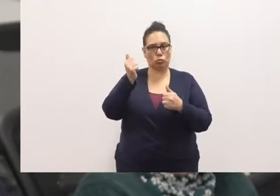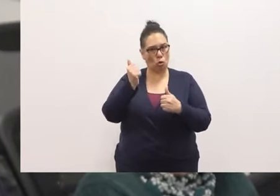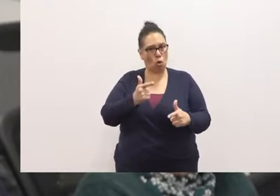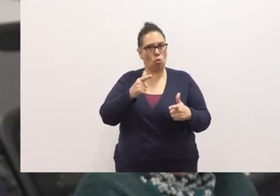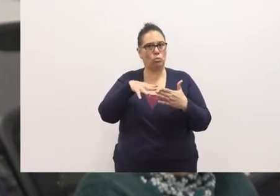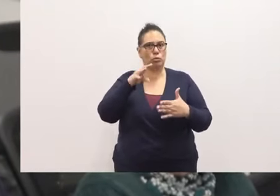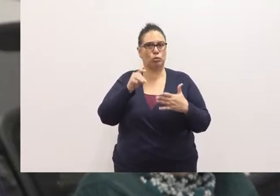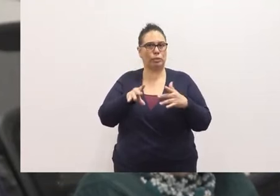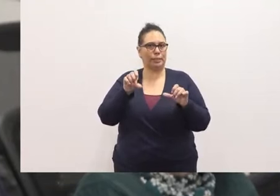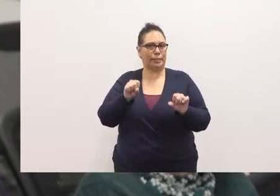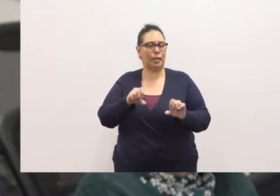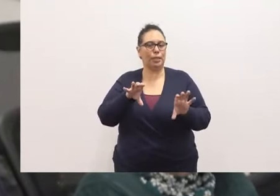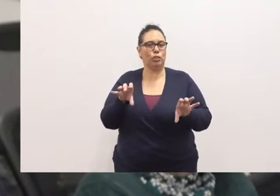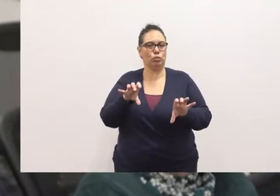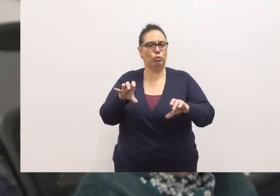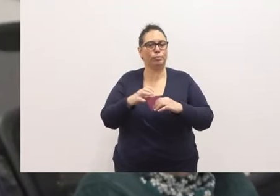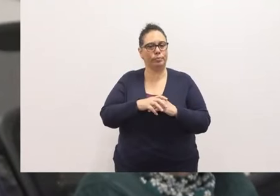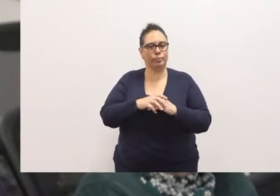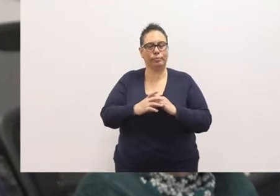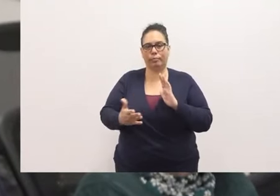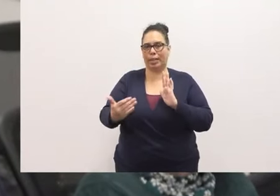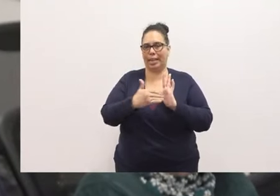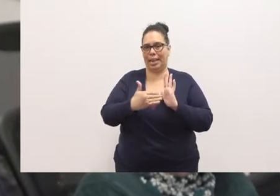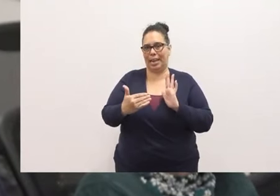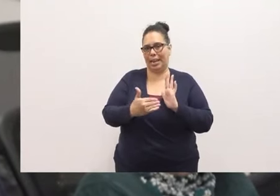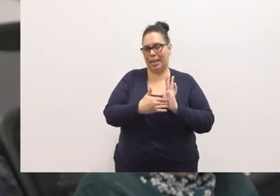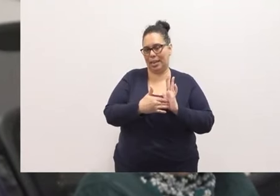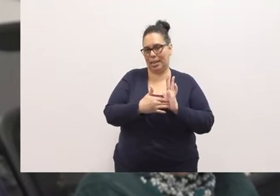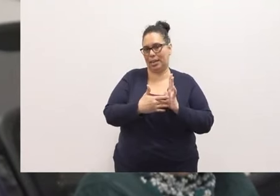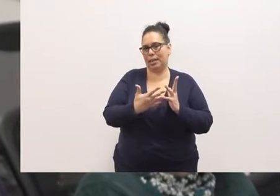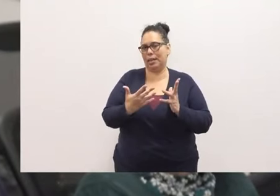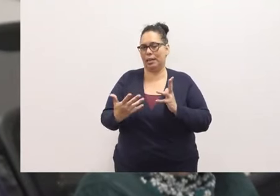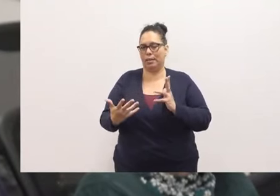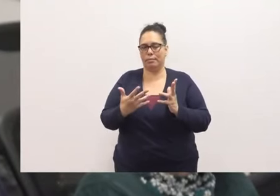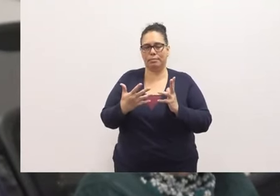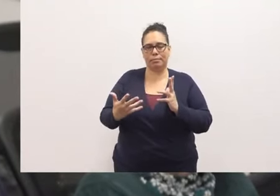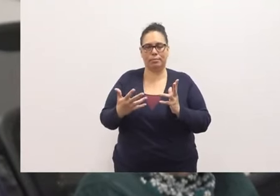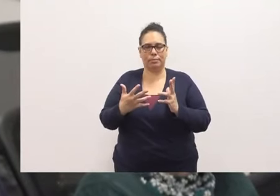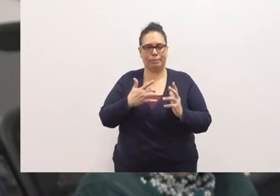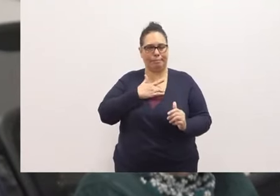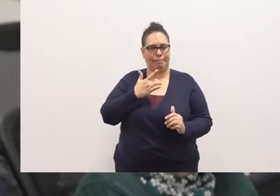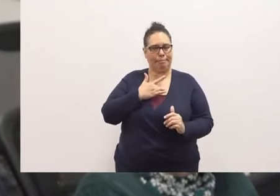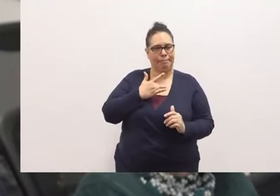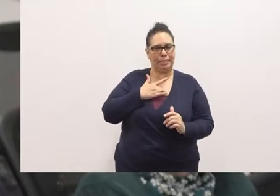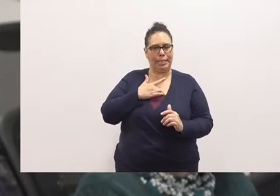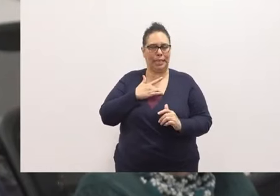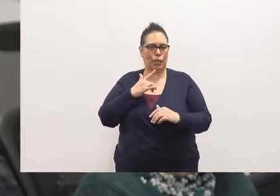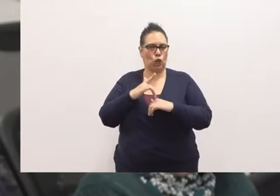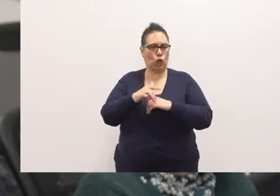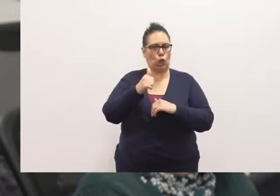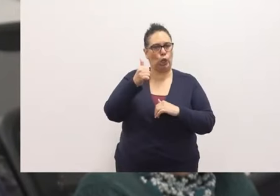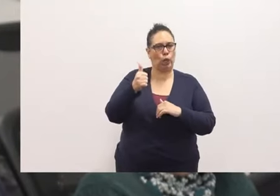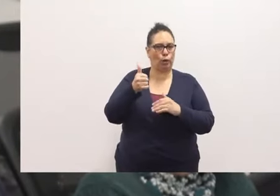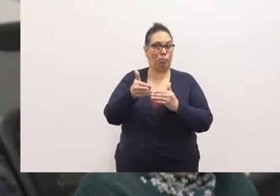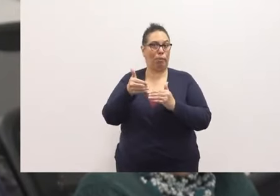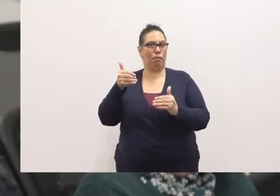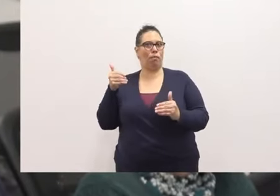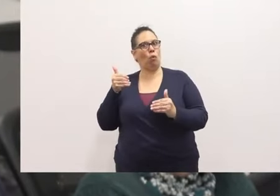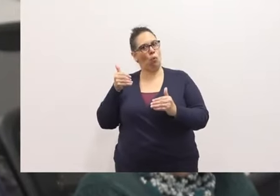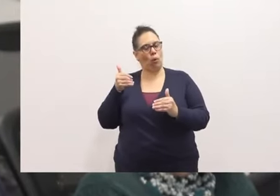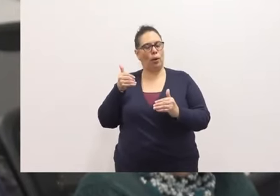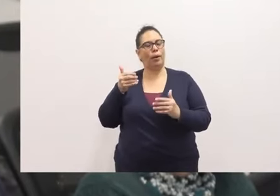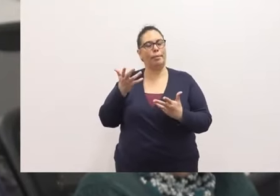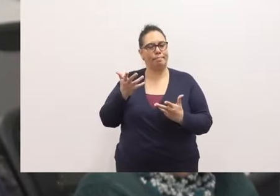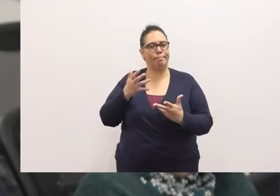students can do. But again, it has to do with those dispositions earlier than middle school, and